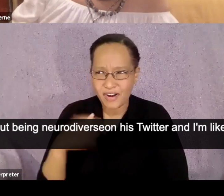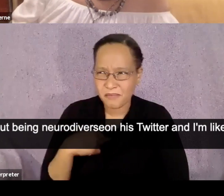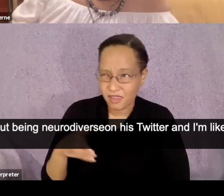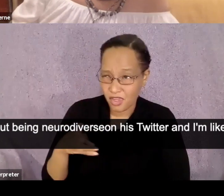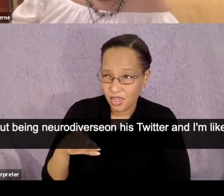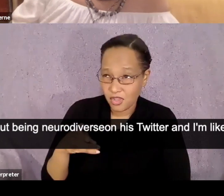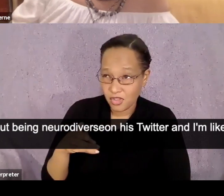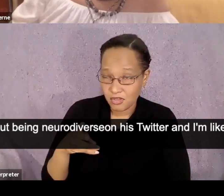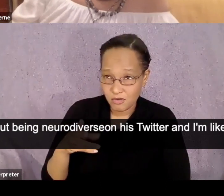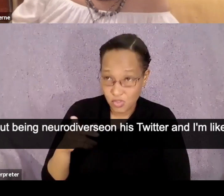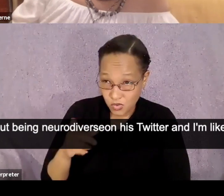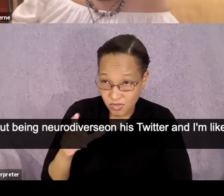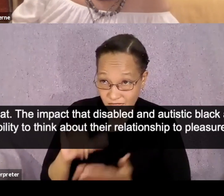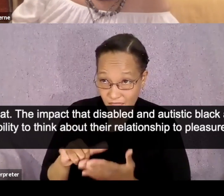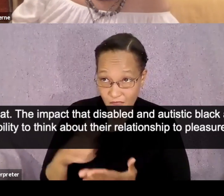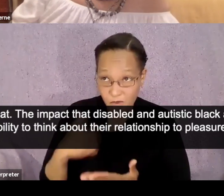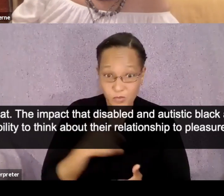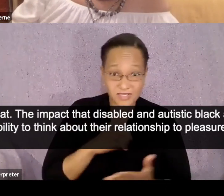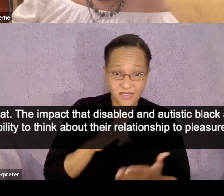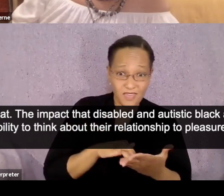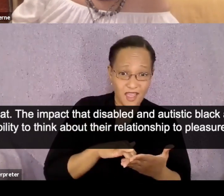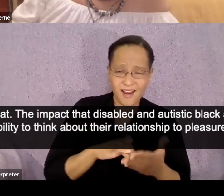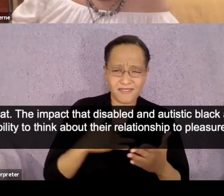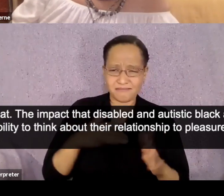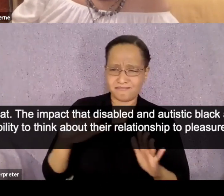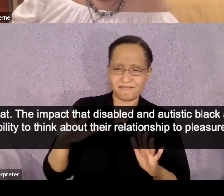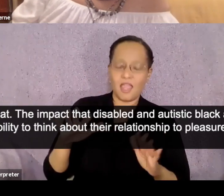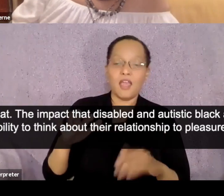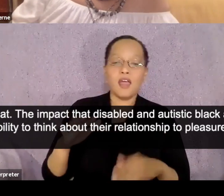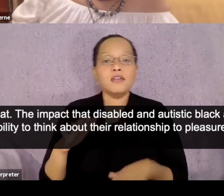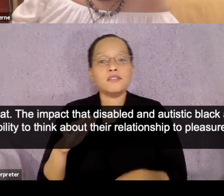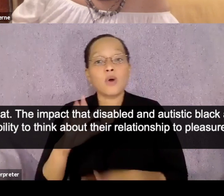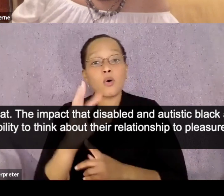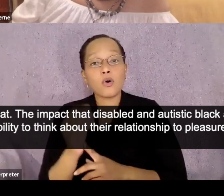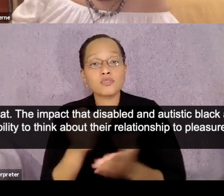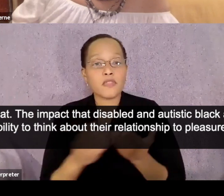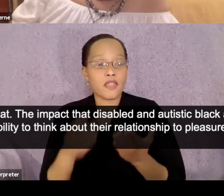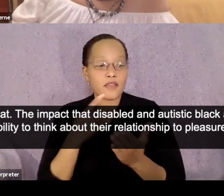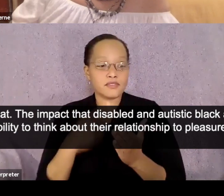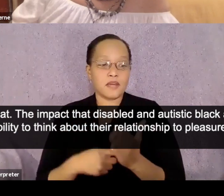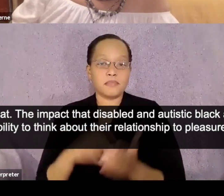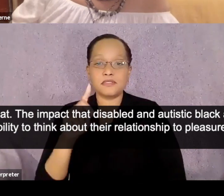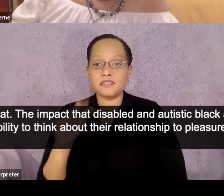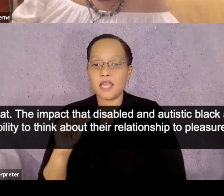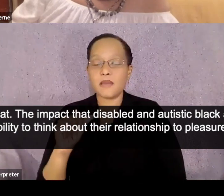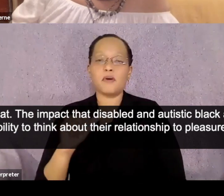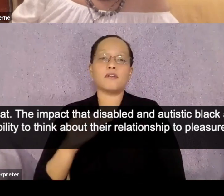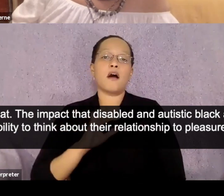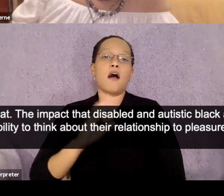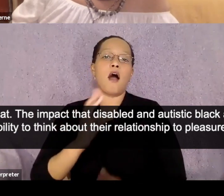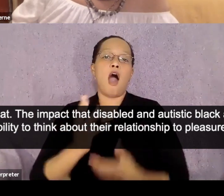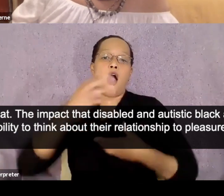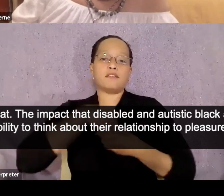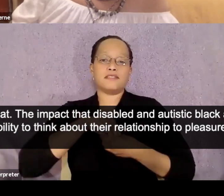this. And cultural things like the impact that disabled and autistic Black and brown Instagram